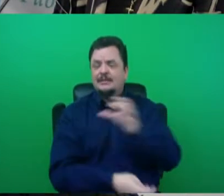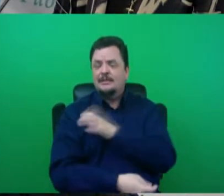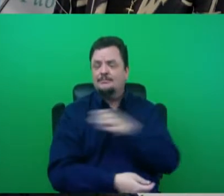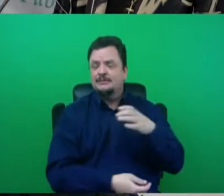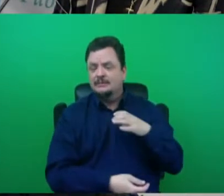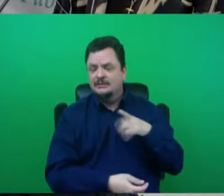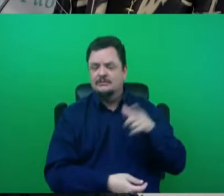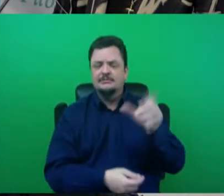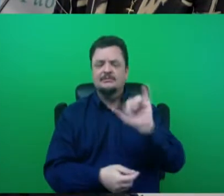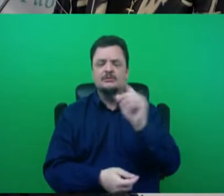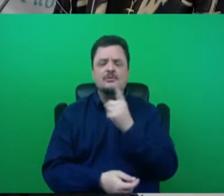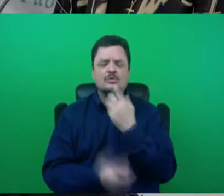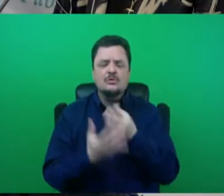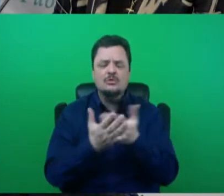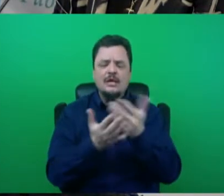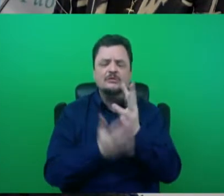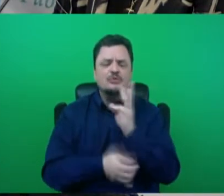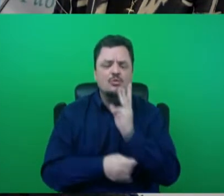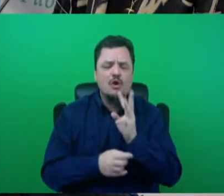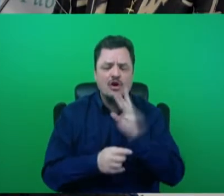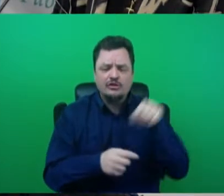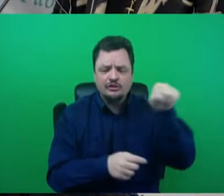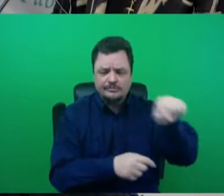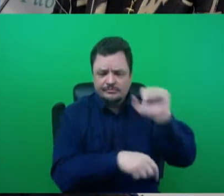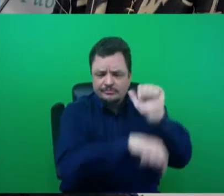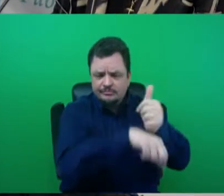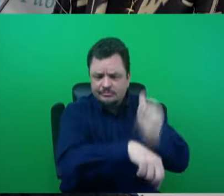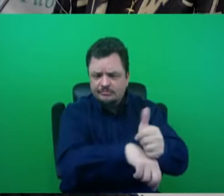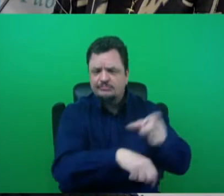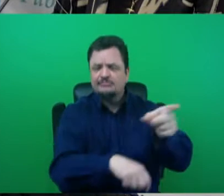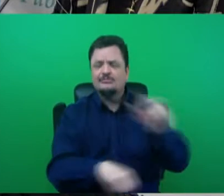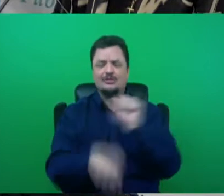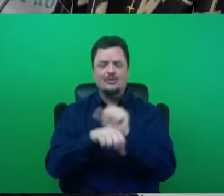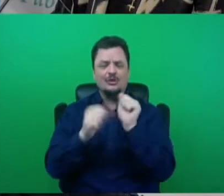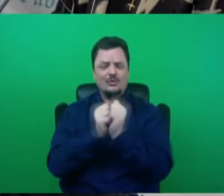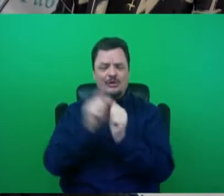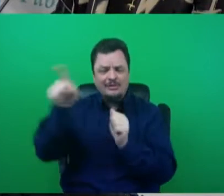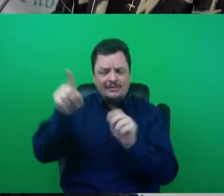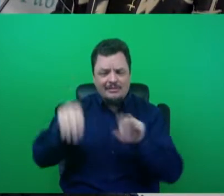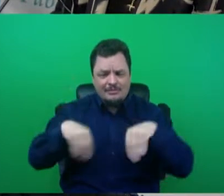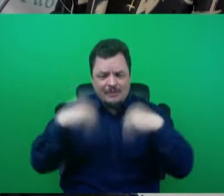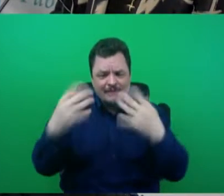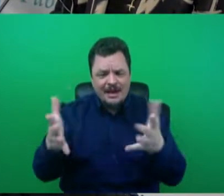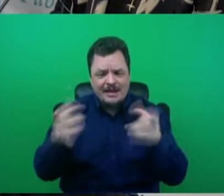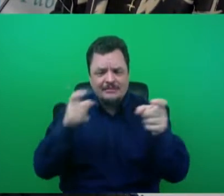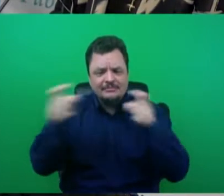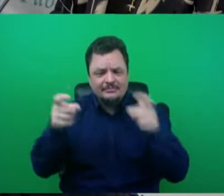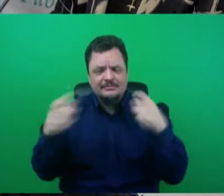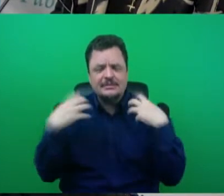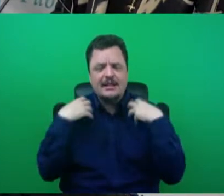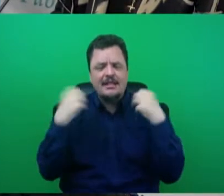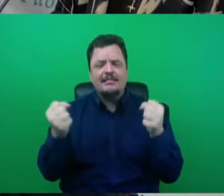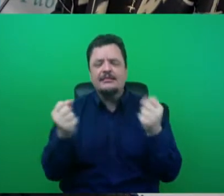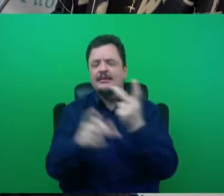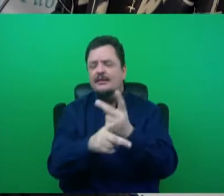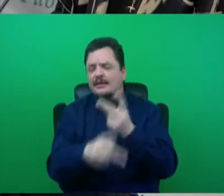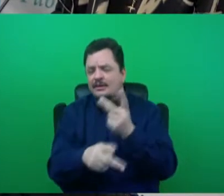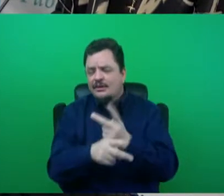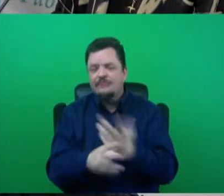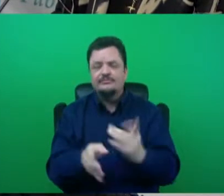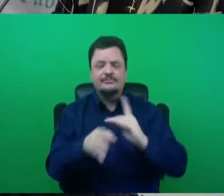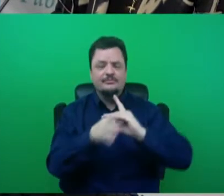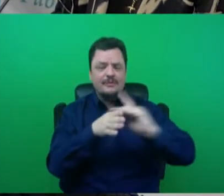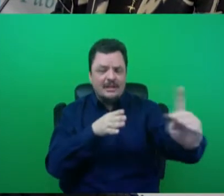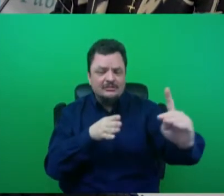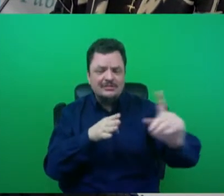the Association of Healthcare Administrative Professionals, which publishes an award-winning newsletter. Kari